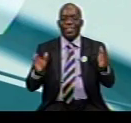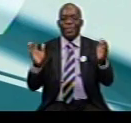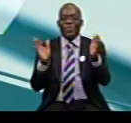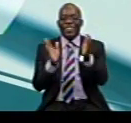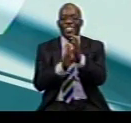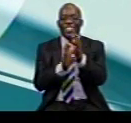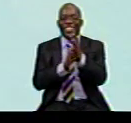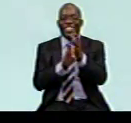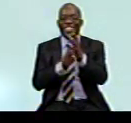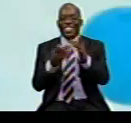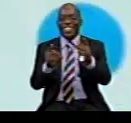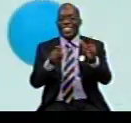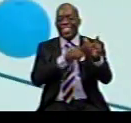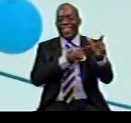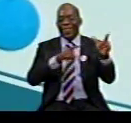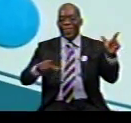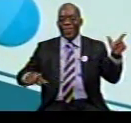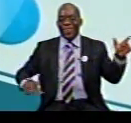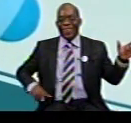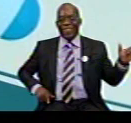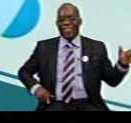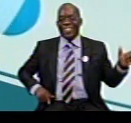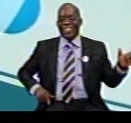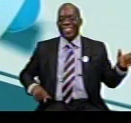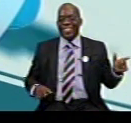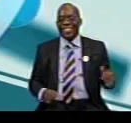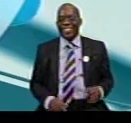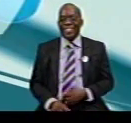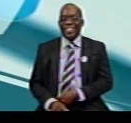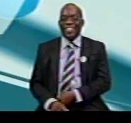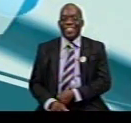Praise the Lord.